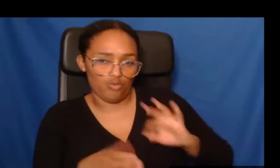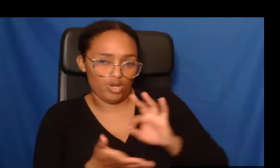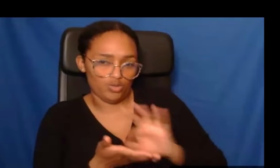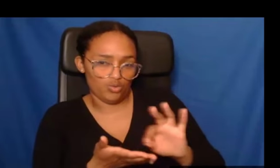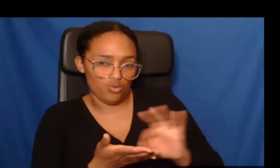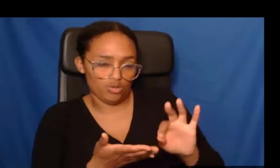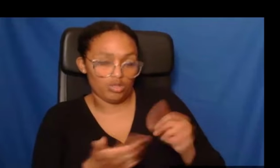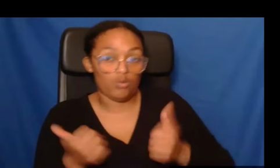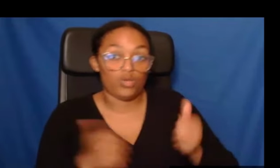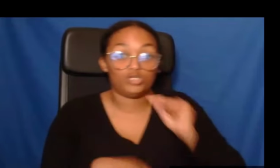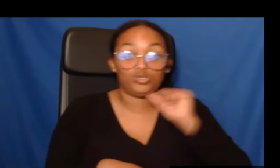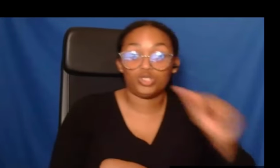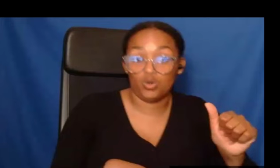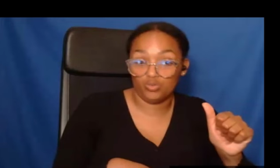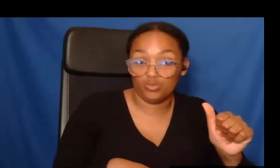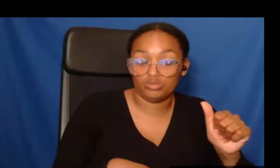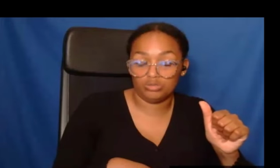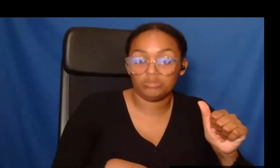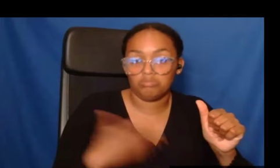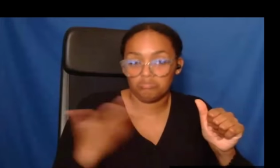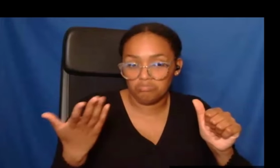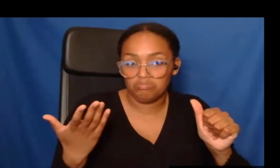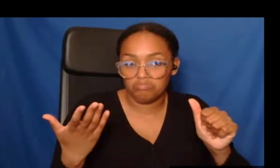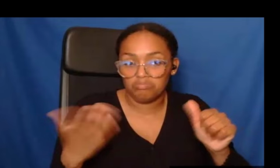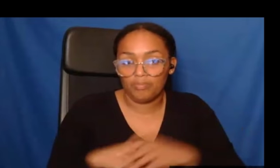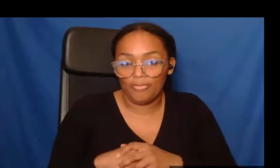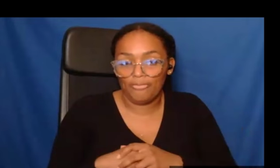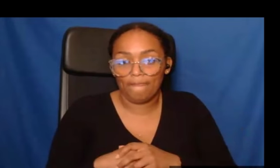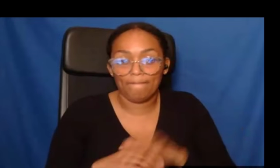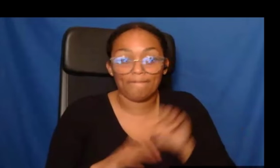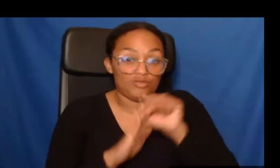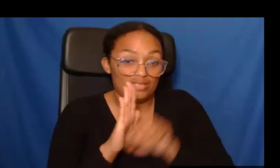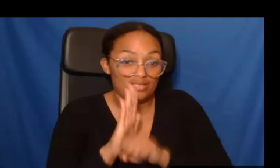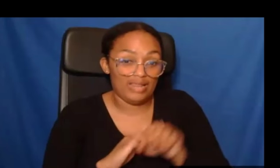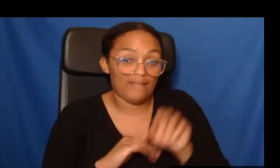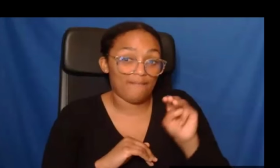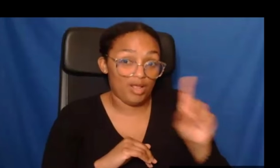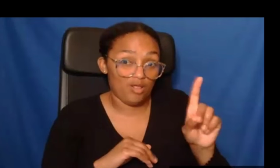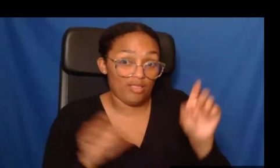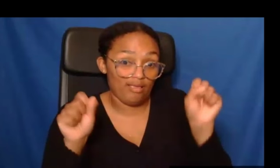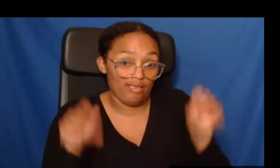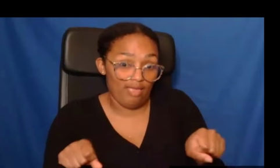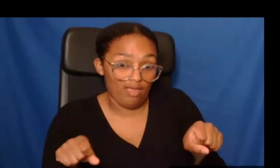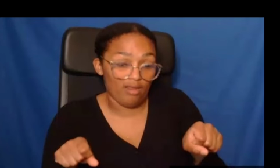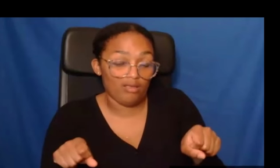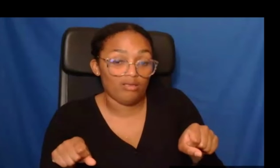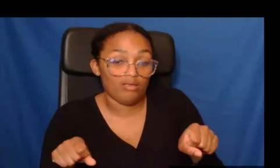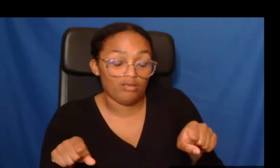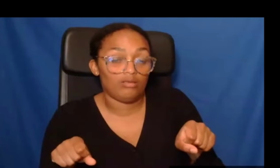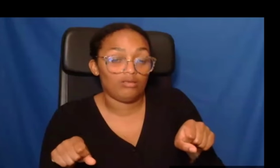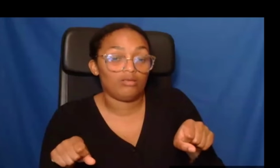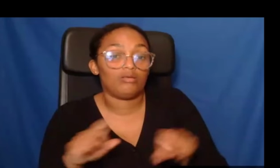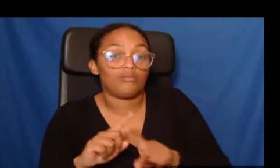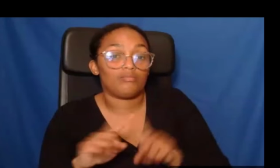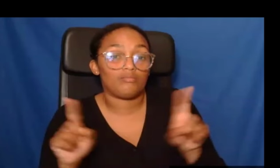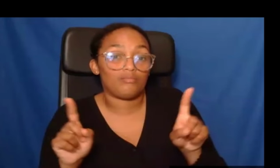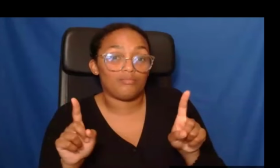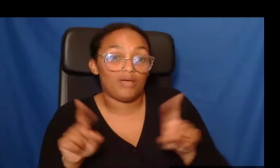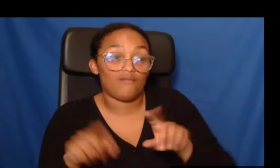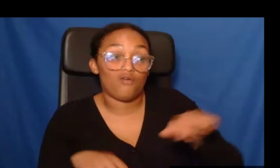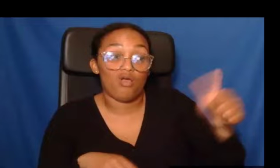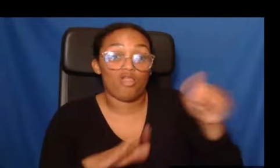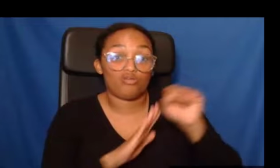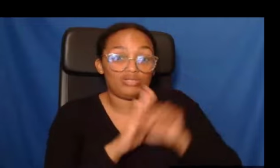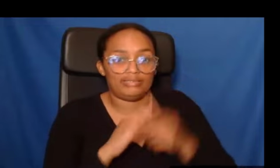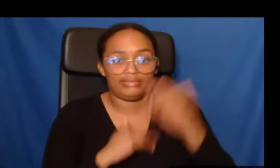of the total premium. I cannot make any comments about that in any other state. And I don't know if